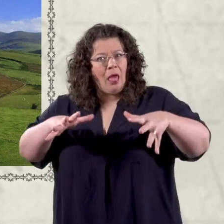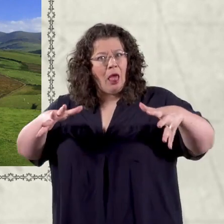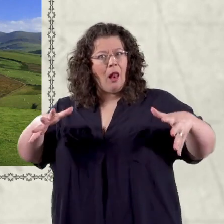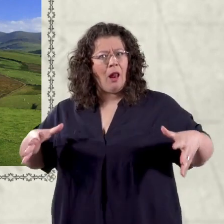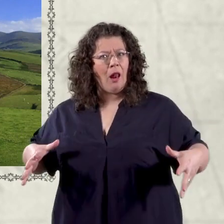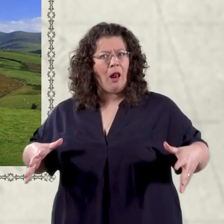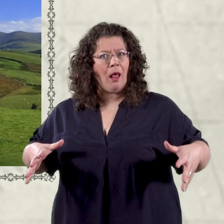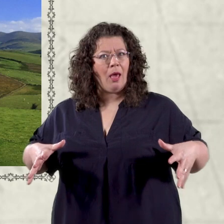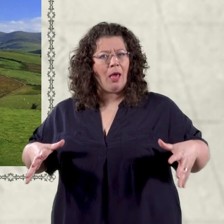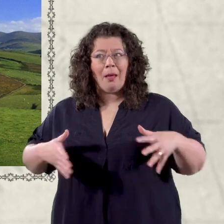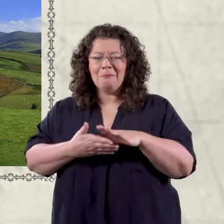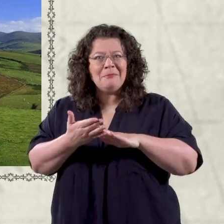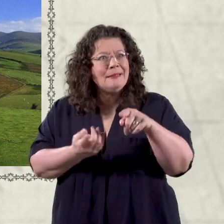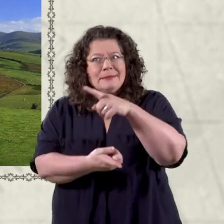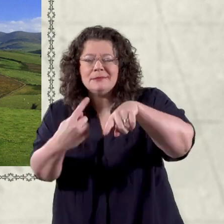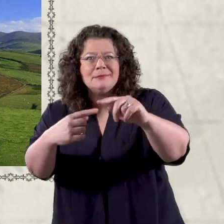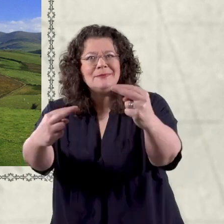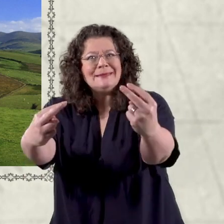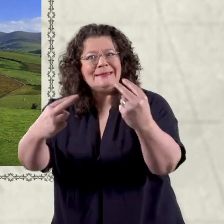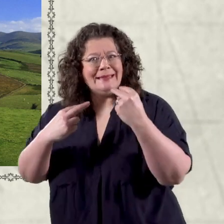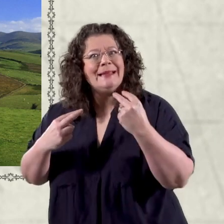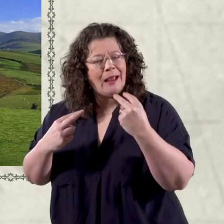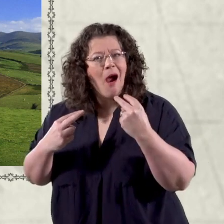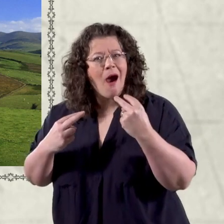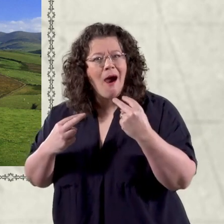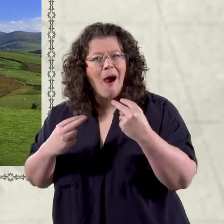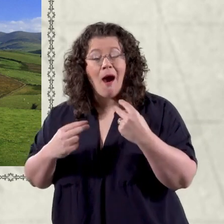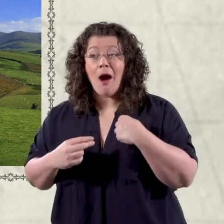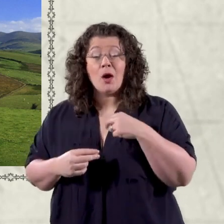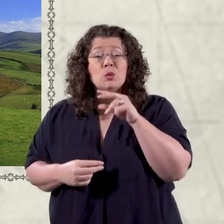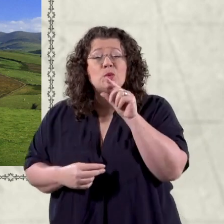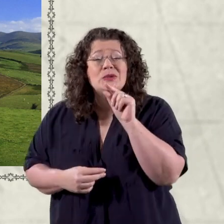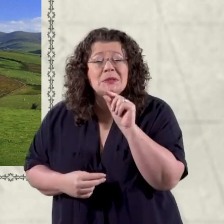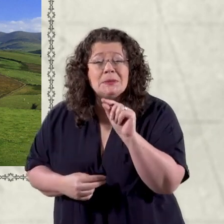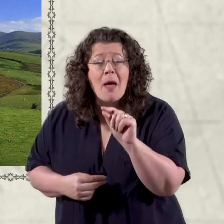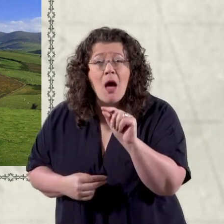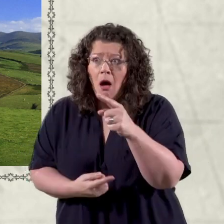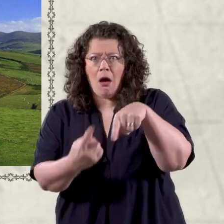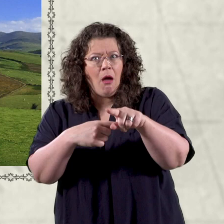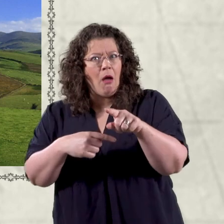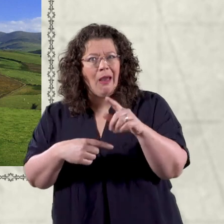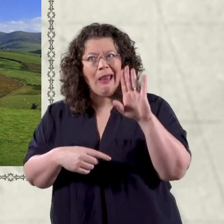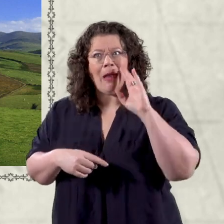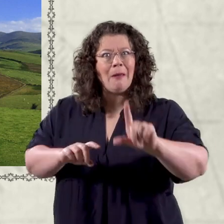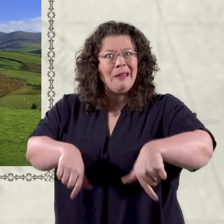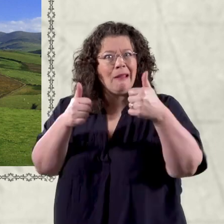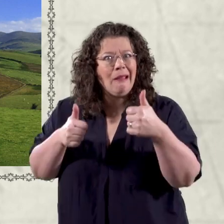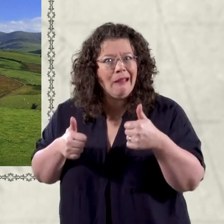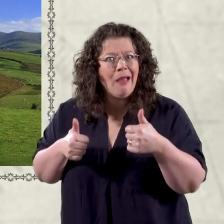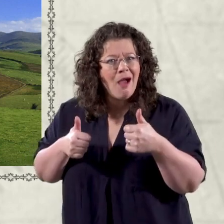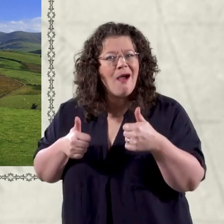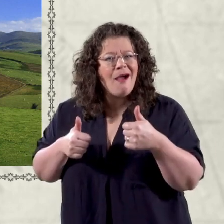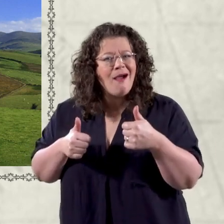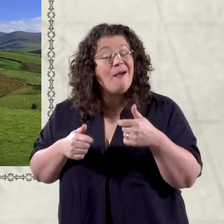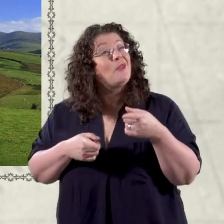on a hill. And everybody could see me. And even when I whispered, everybody could hear me. And